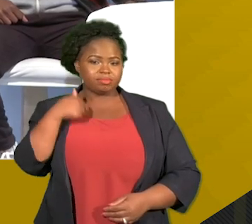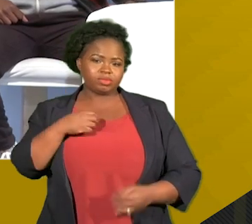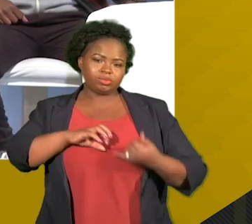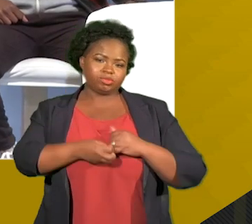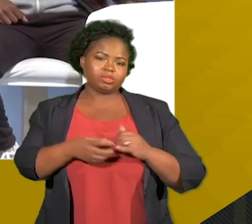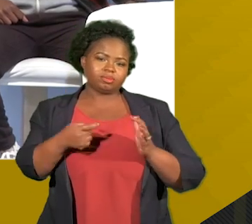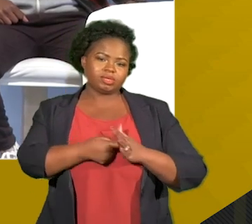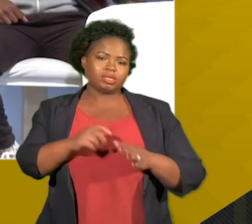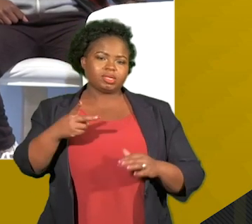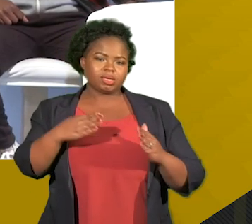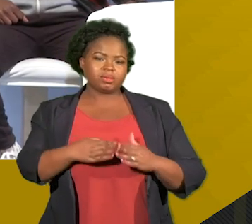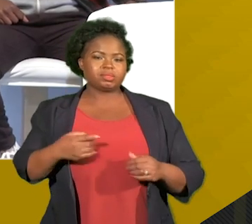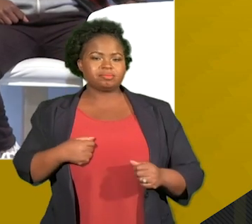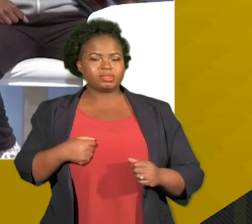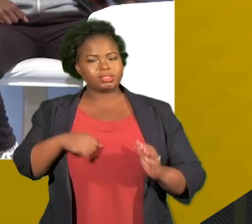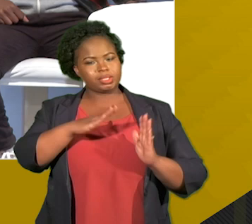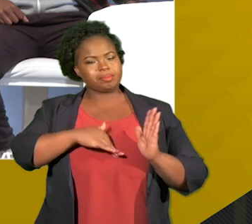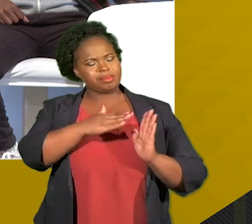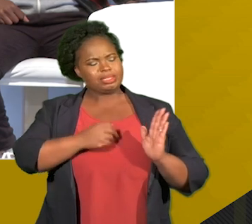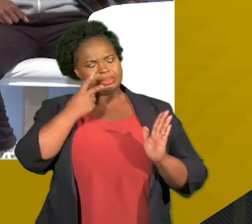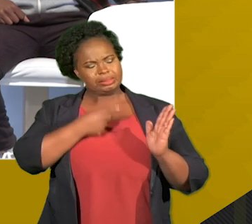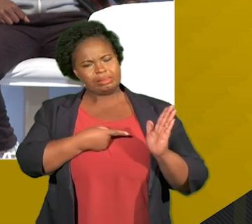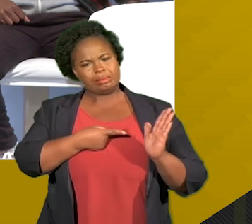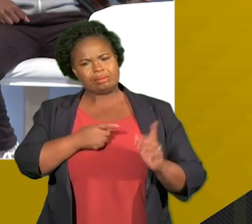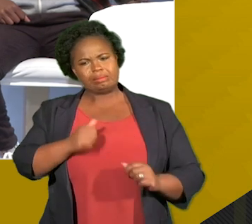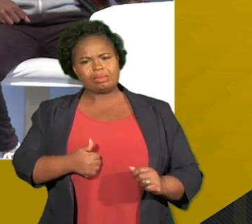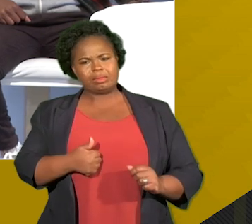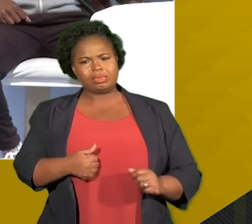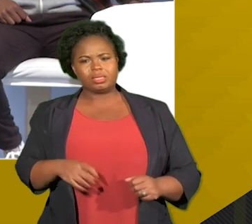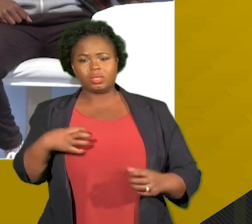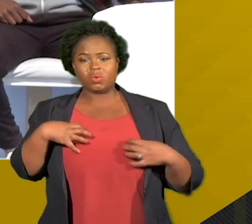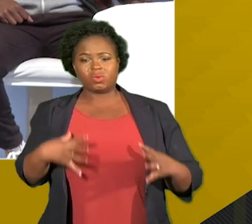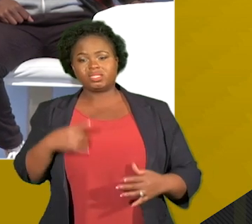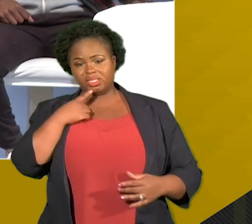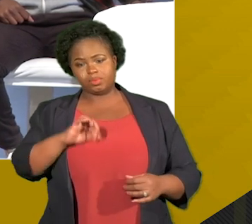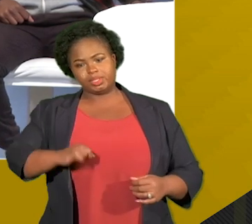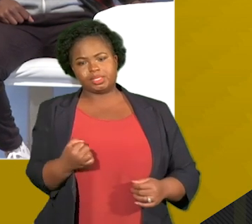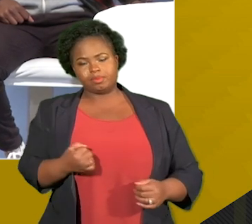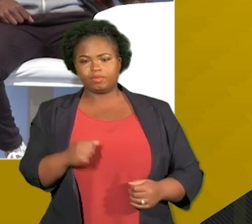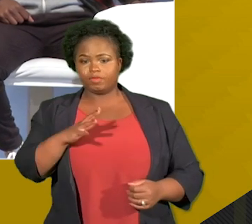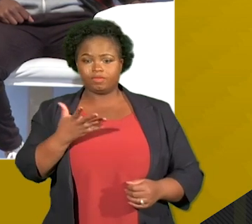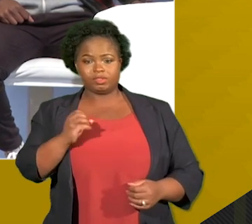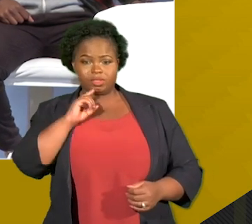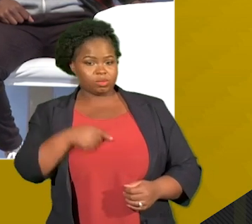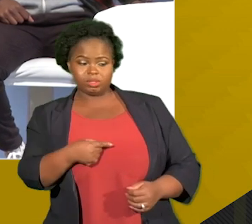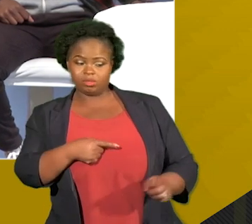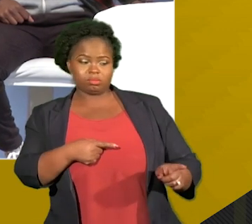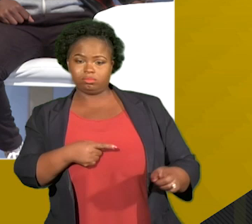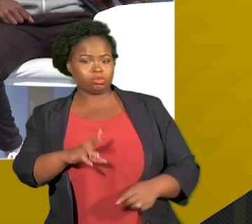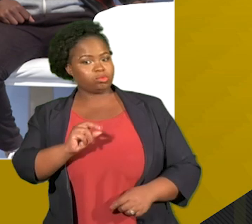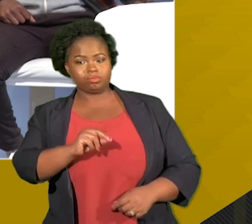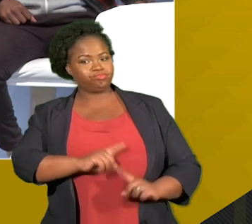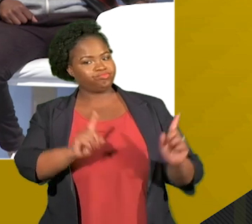to buy another house and bring a painting yakhona and sebe mnikazwe ngitshe I can also keep it ngo 50,000 ngamtshe uyadlala